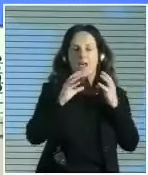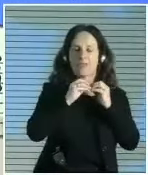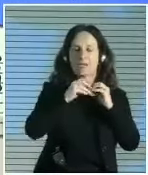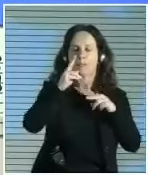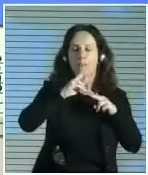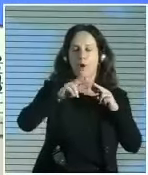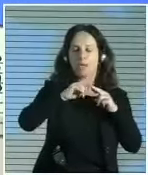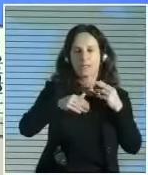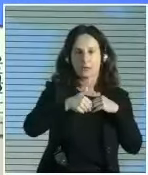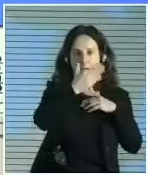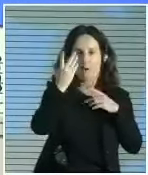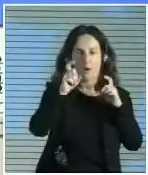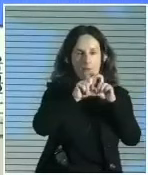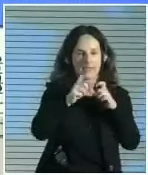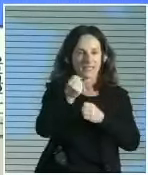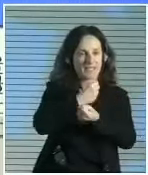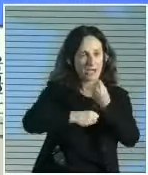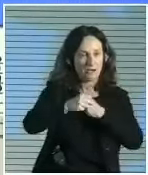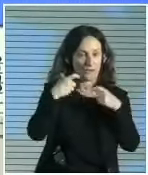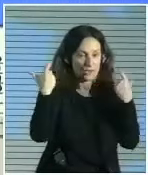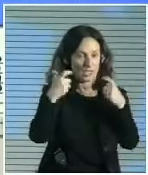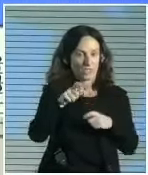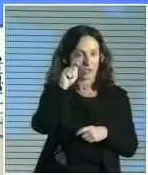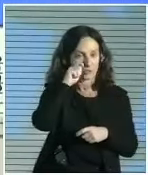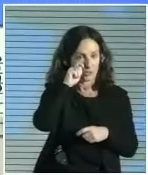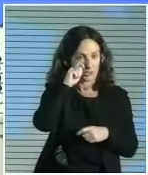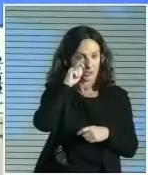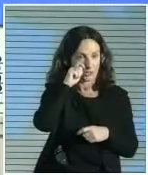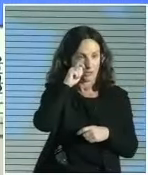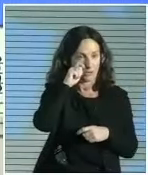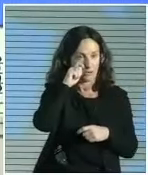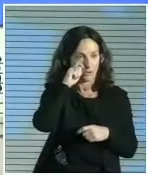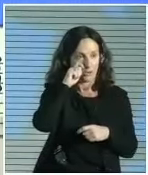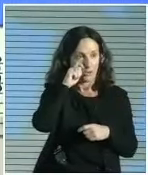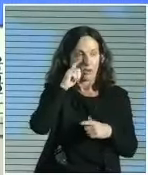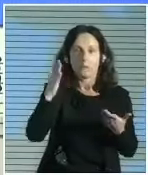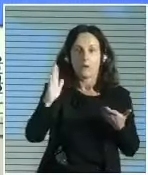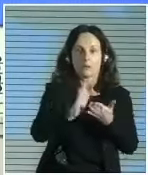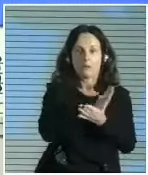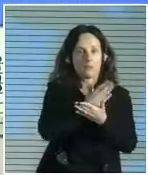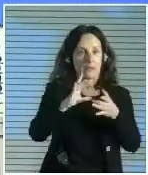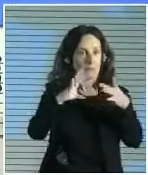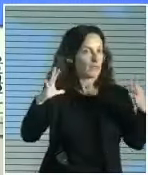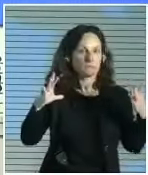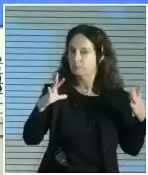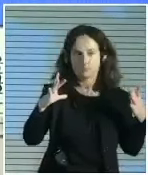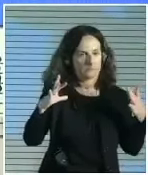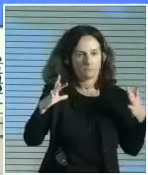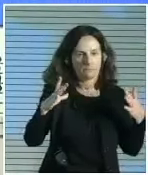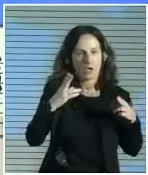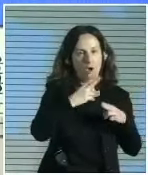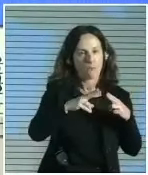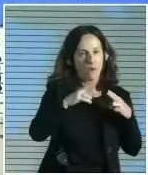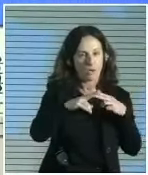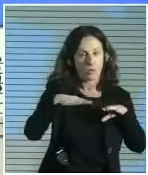You cannot dictate. You have to build with your stakeholders specifically. Obviously, this eventually